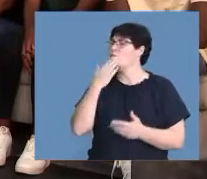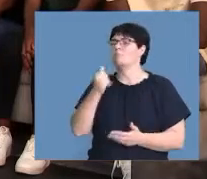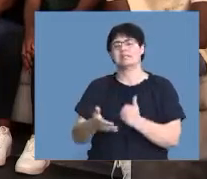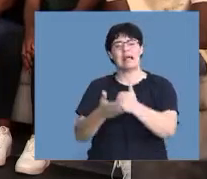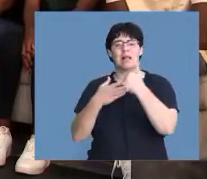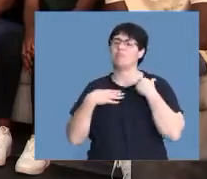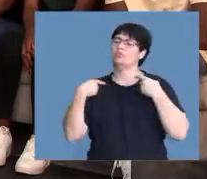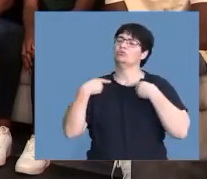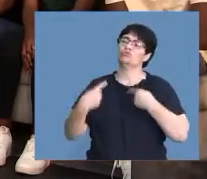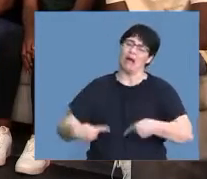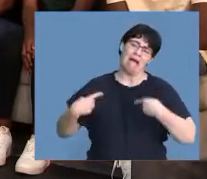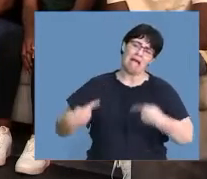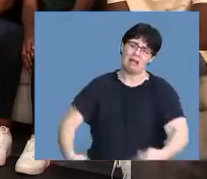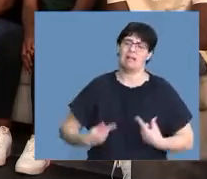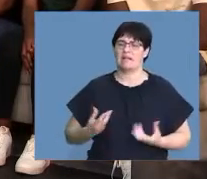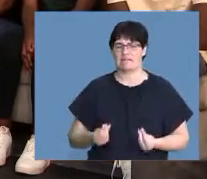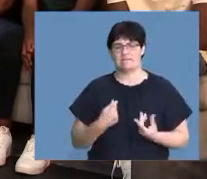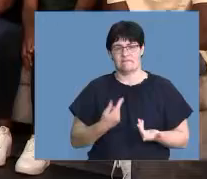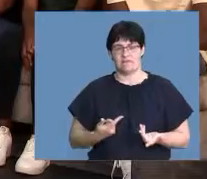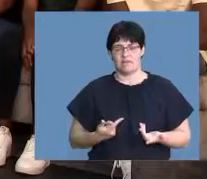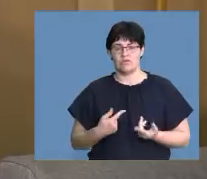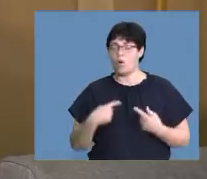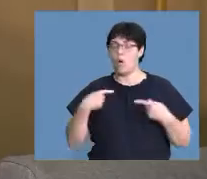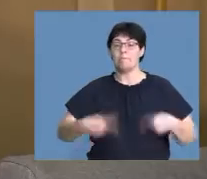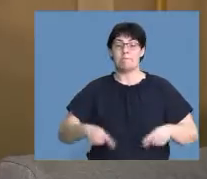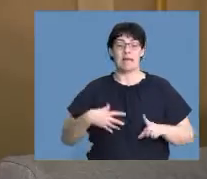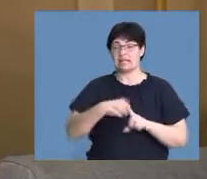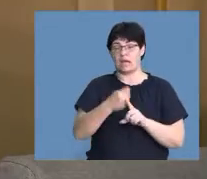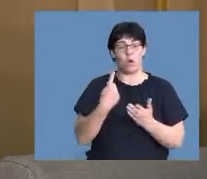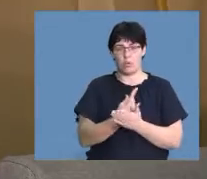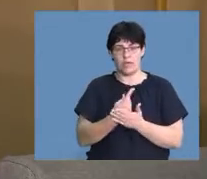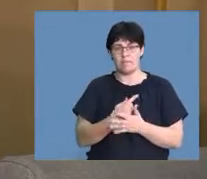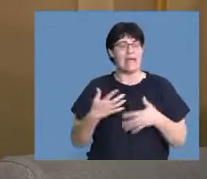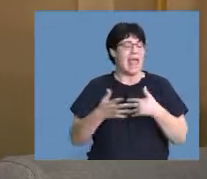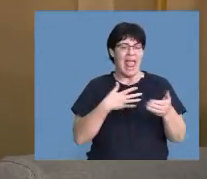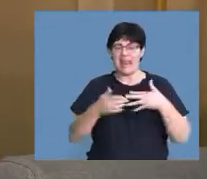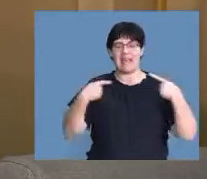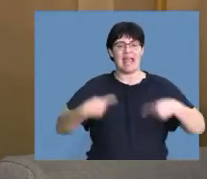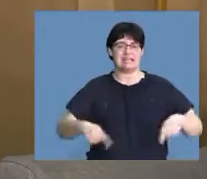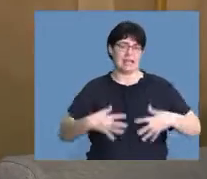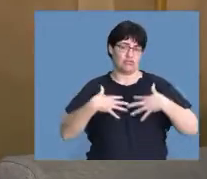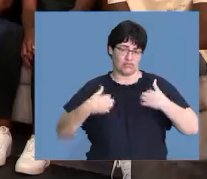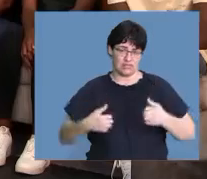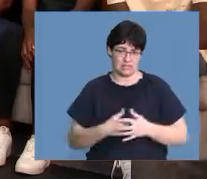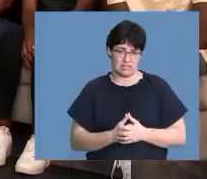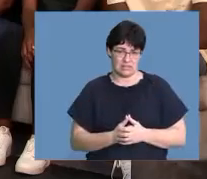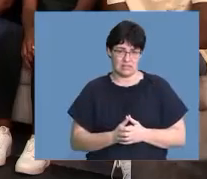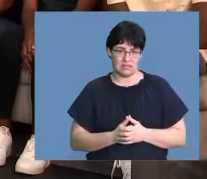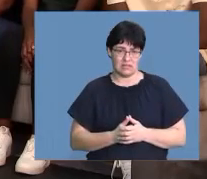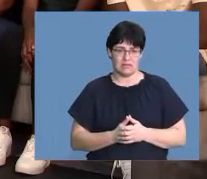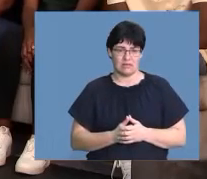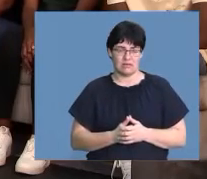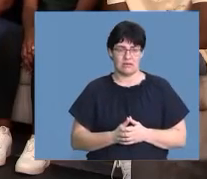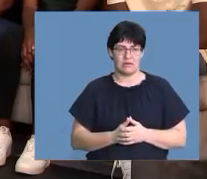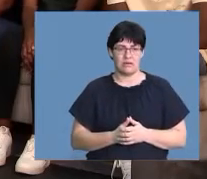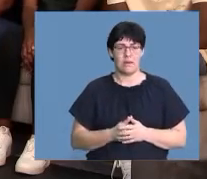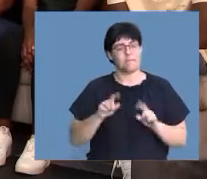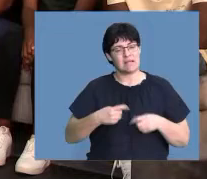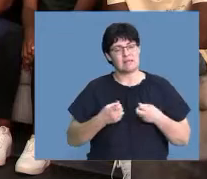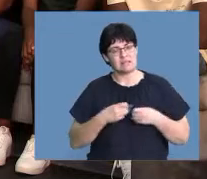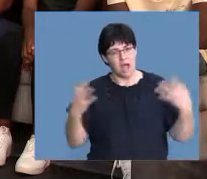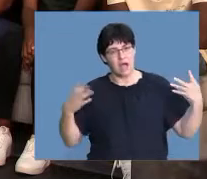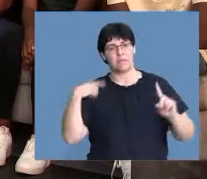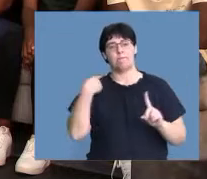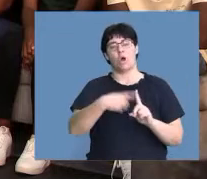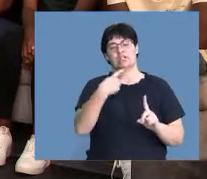I'm struggling. Or not just panic attack. We're talking about anxiety and stress. Yeah. All right? I think you have to start off by being